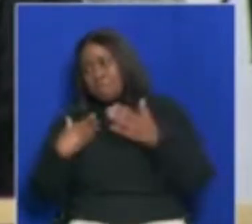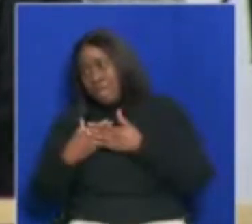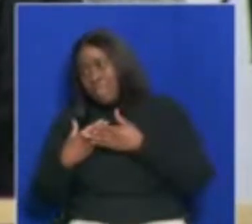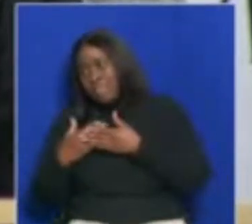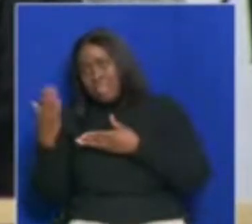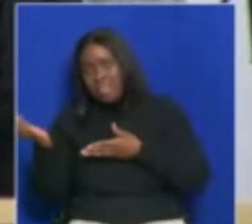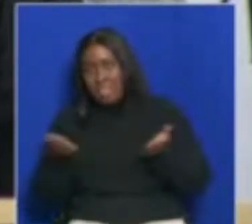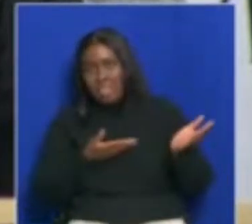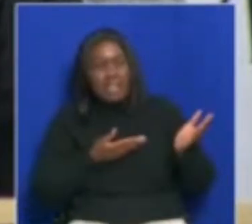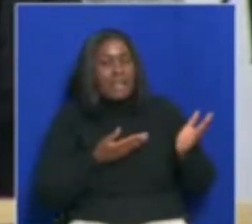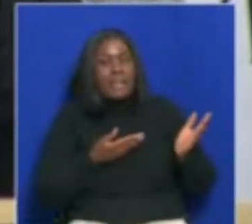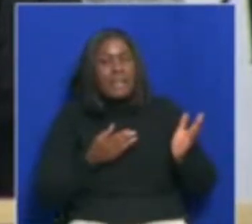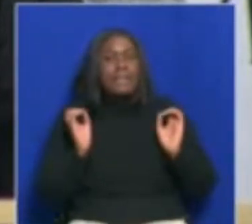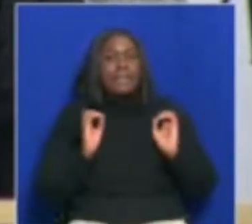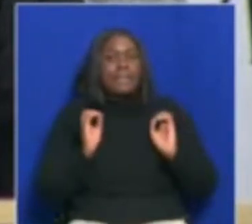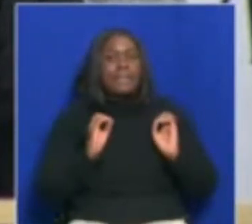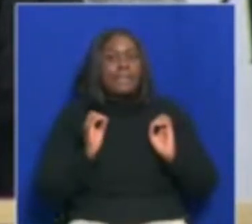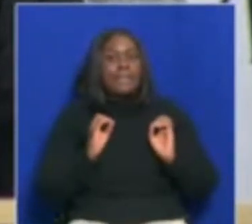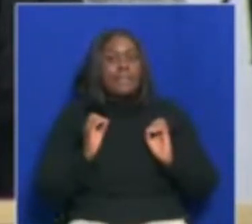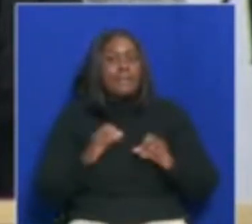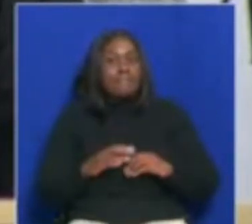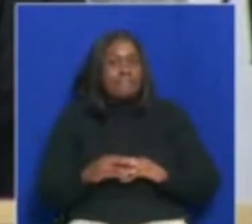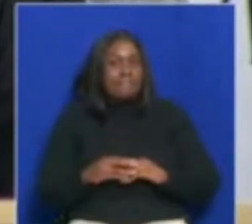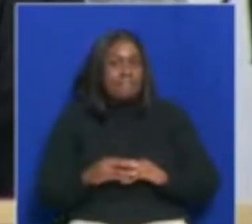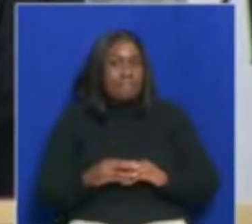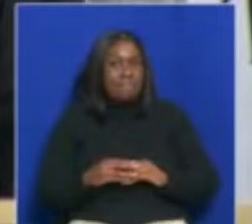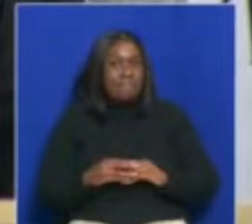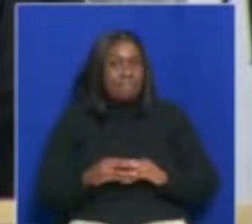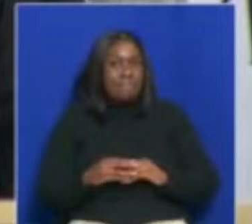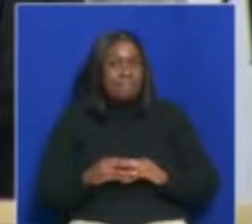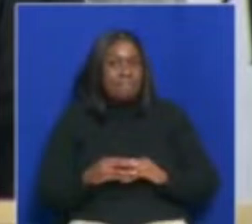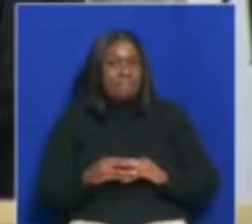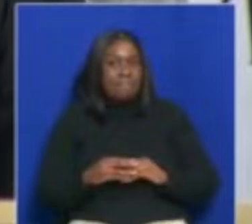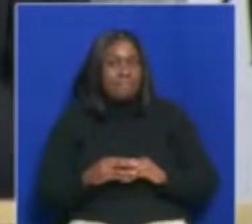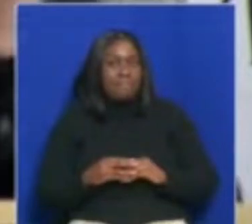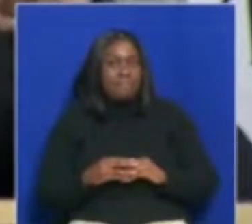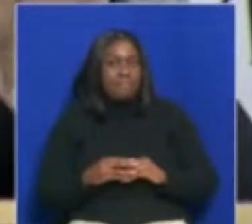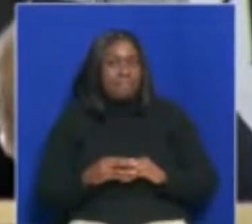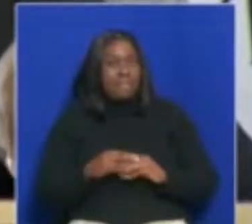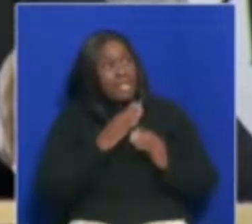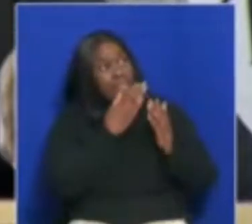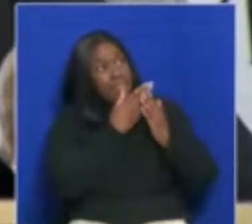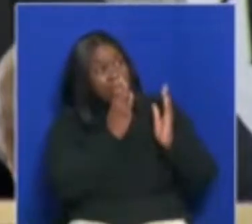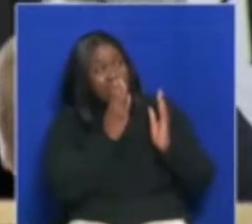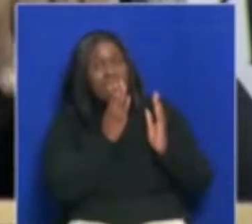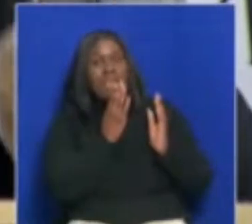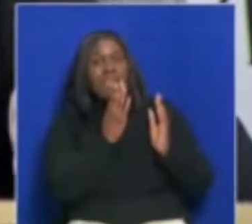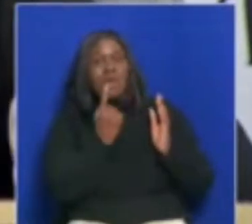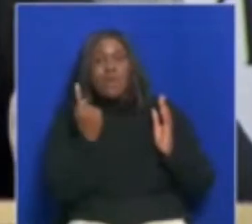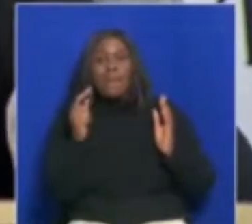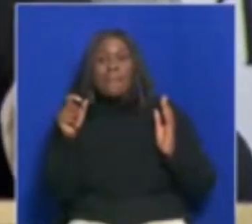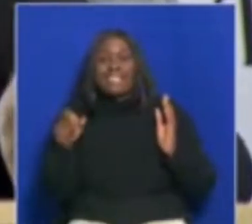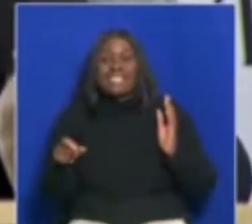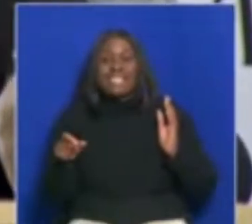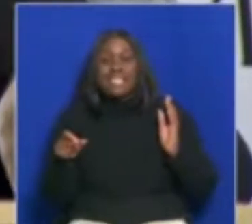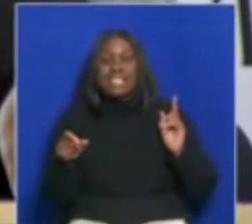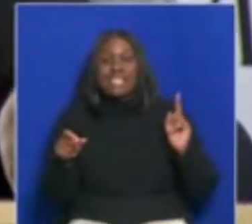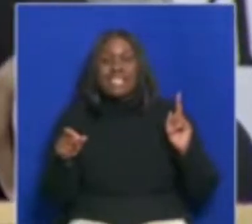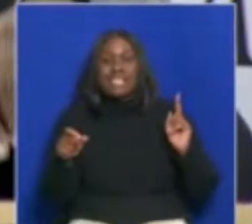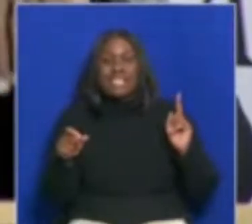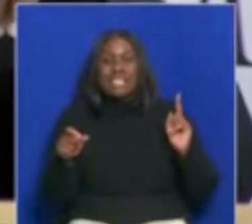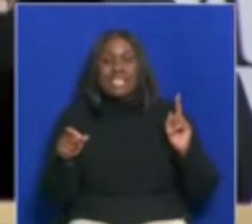to come up. They only indicated to one person, who was the person that was picked up by the